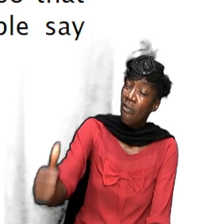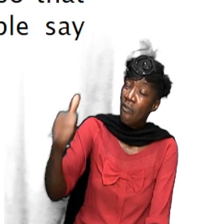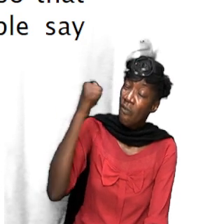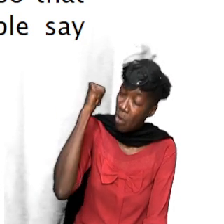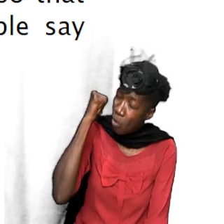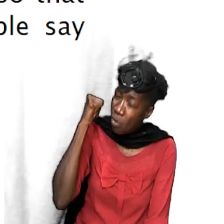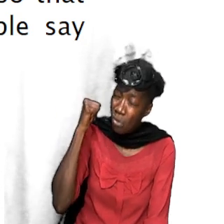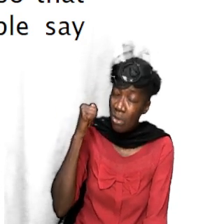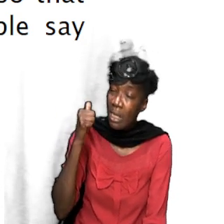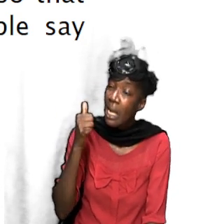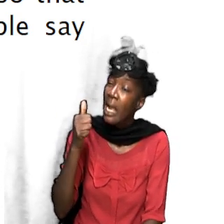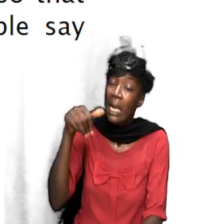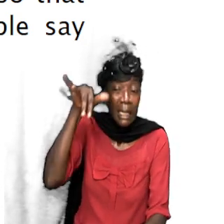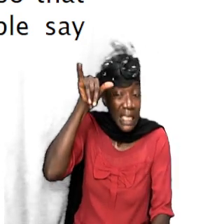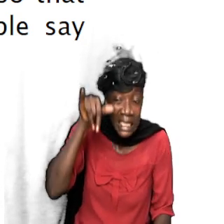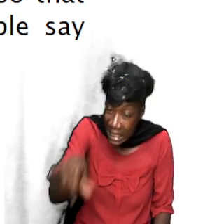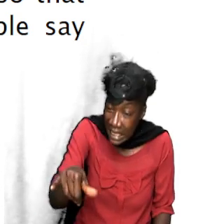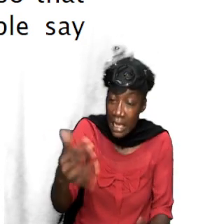king.